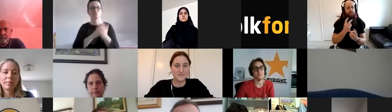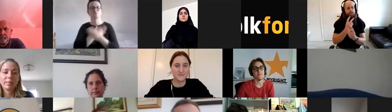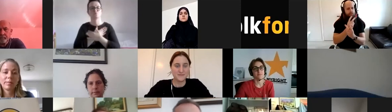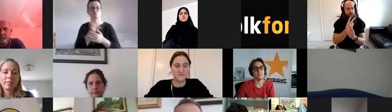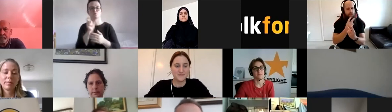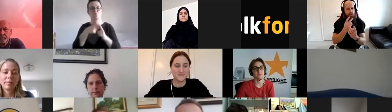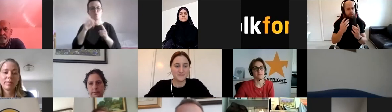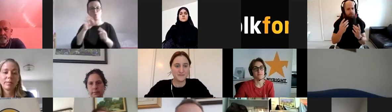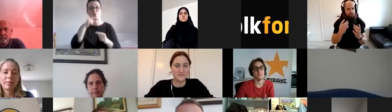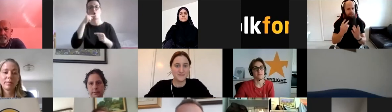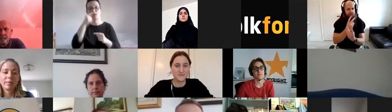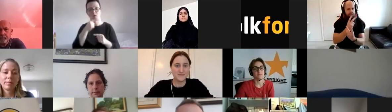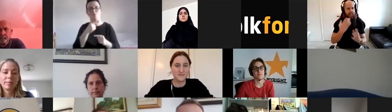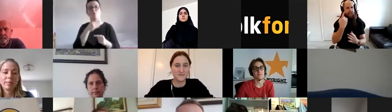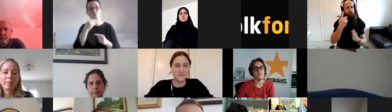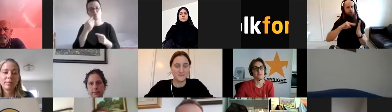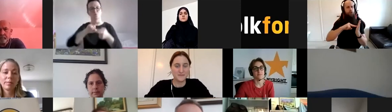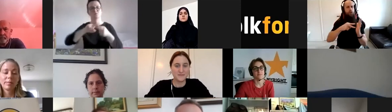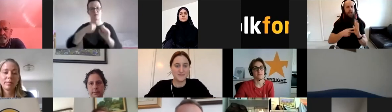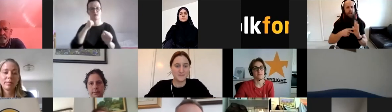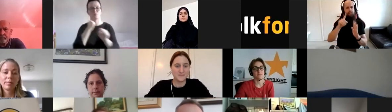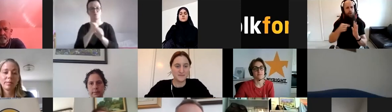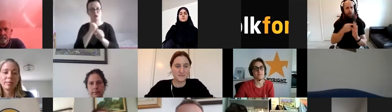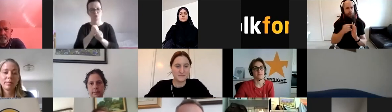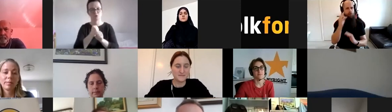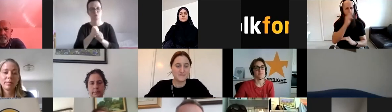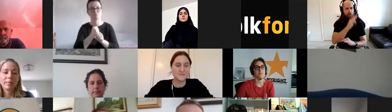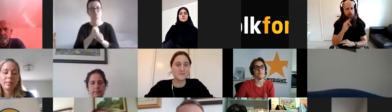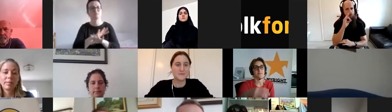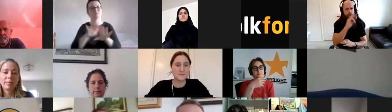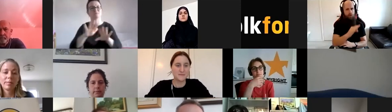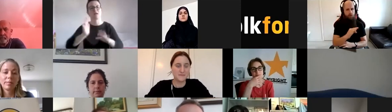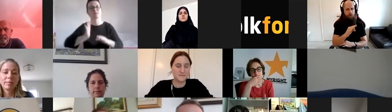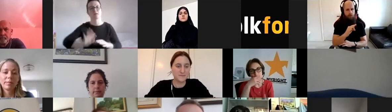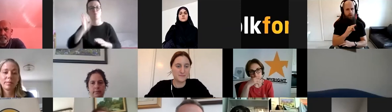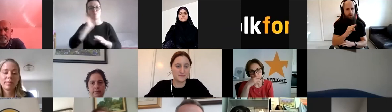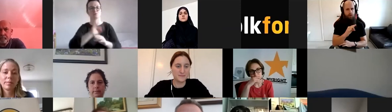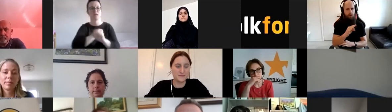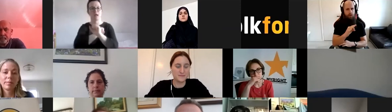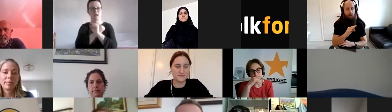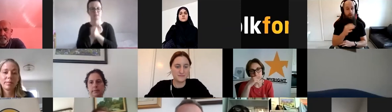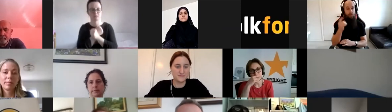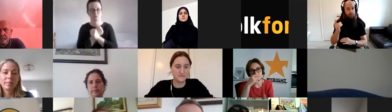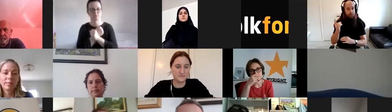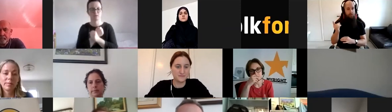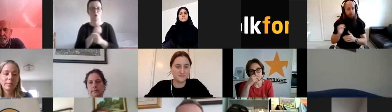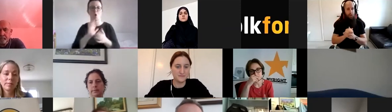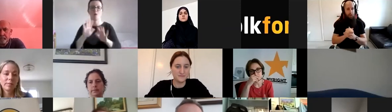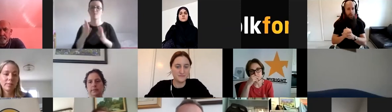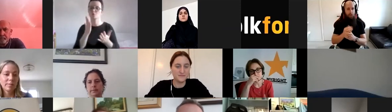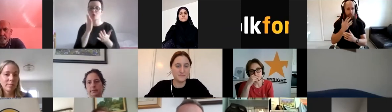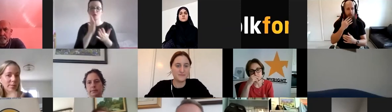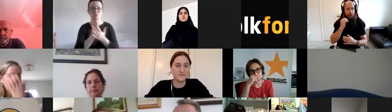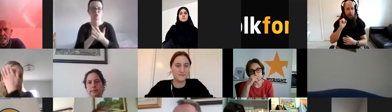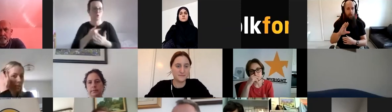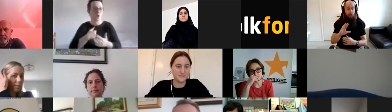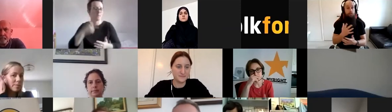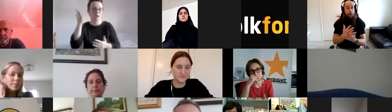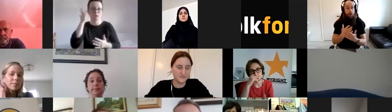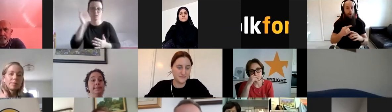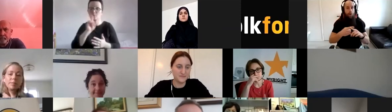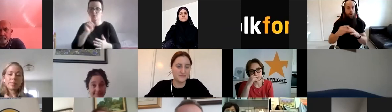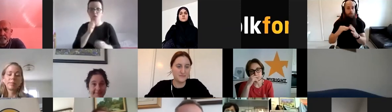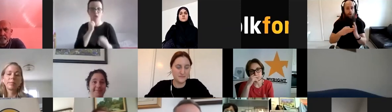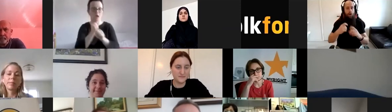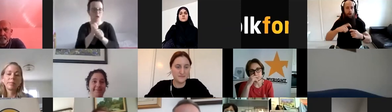issues. We heard from a colleague Zuko, who said that many things were done on peace building in Bosnia and